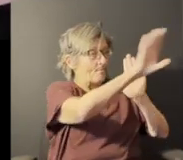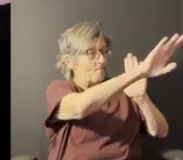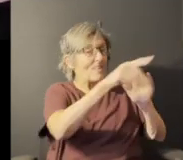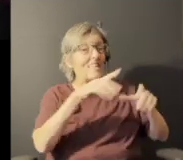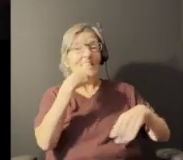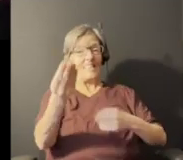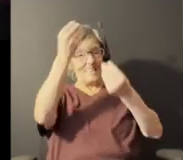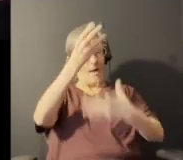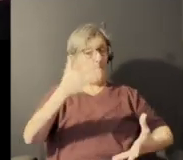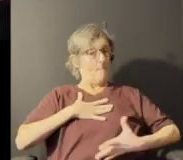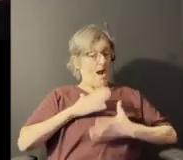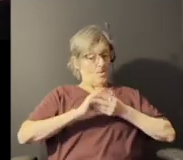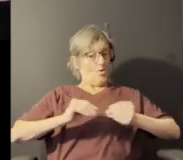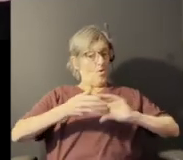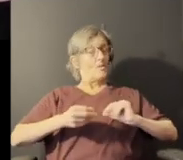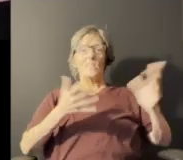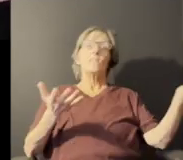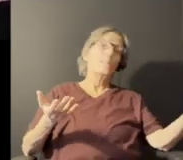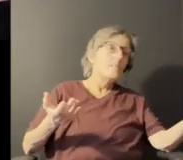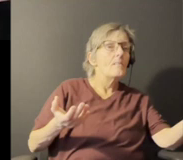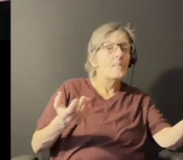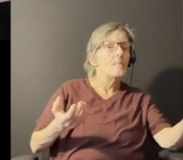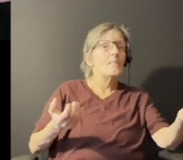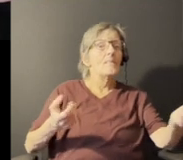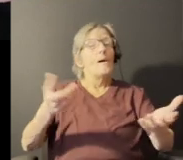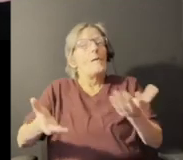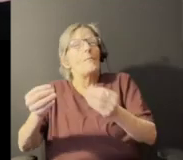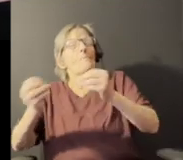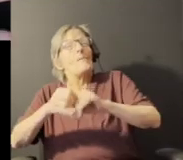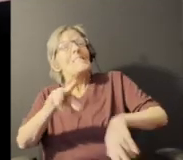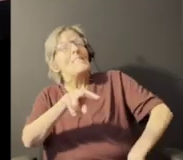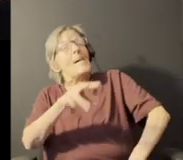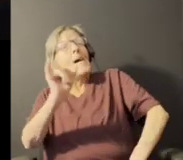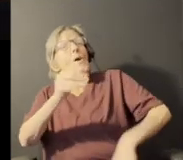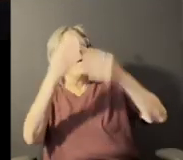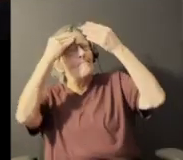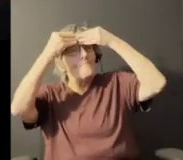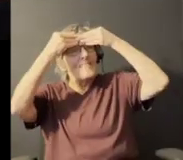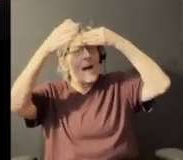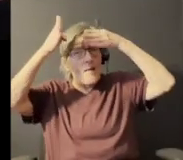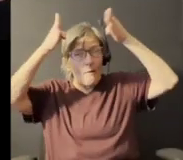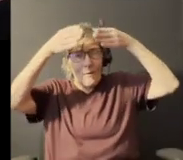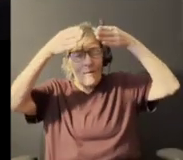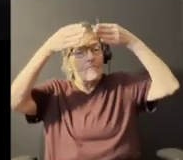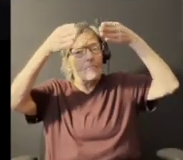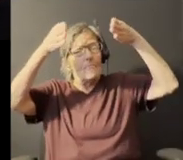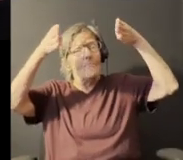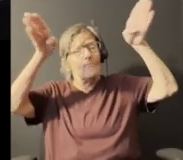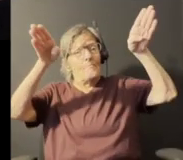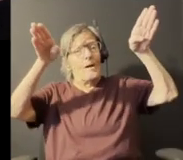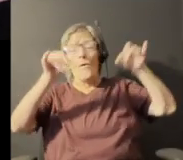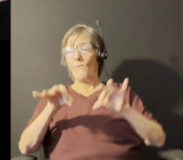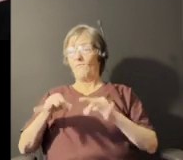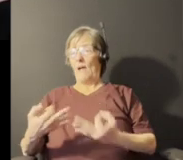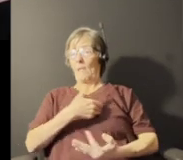my story, then maybe they'll be a little more open-minded towards other people that they know,